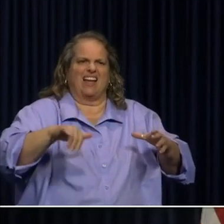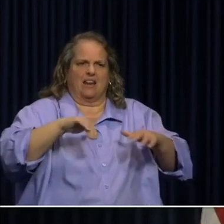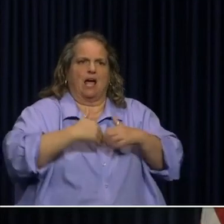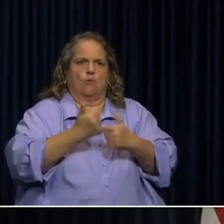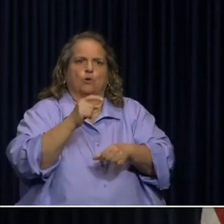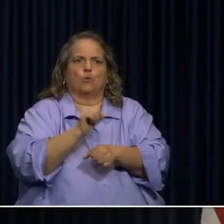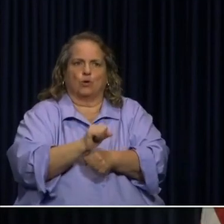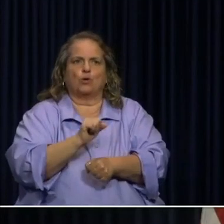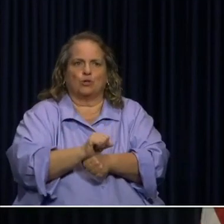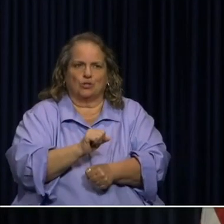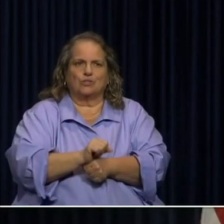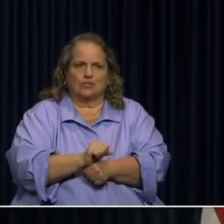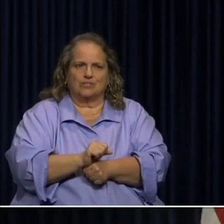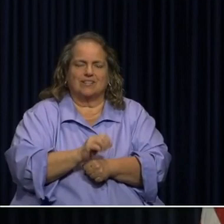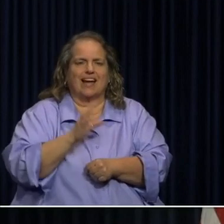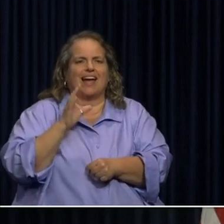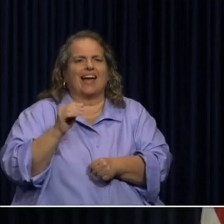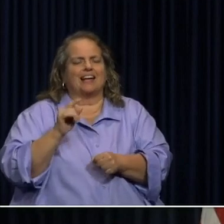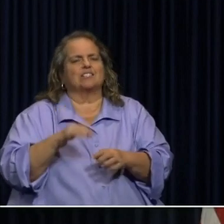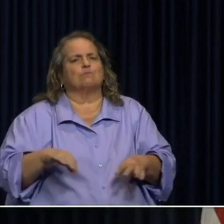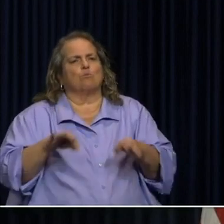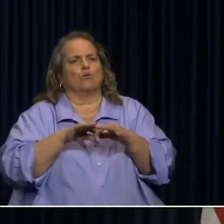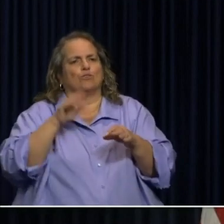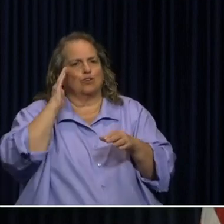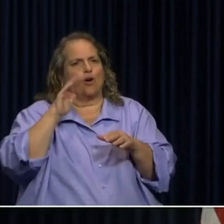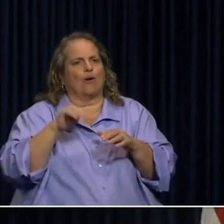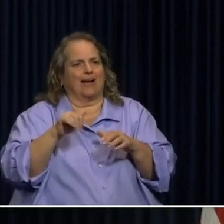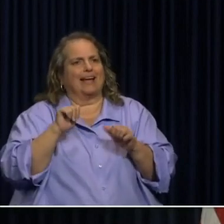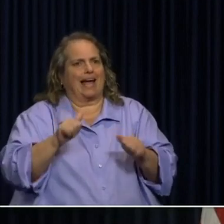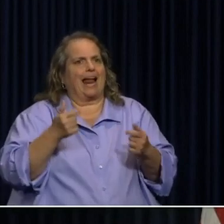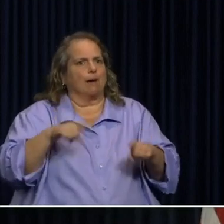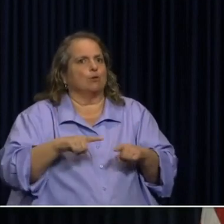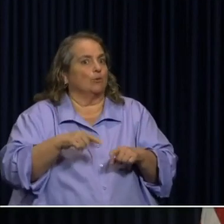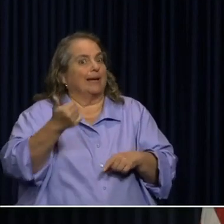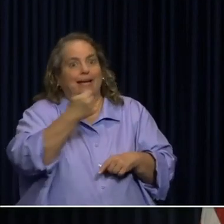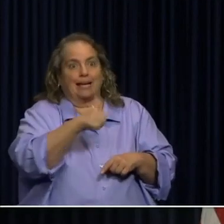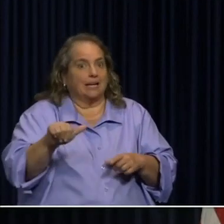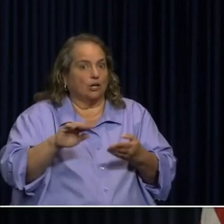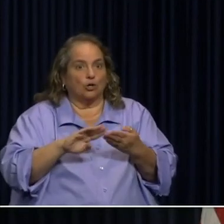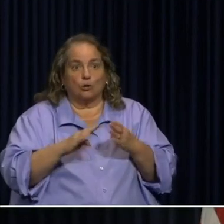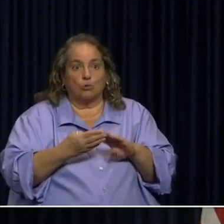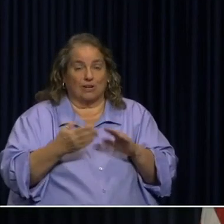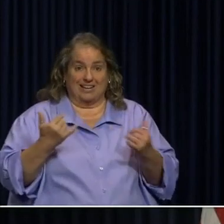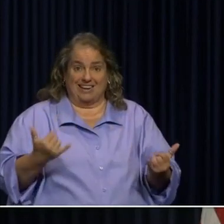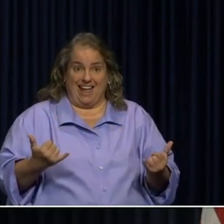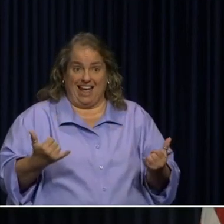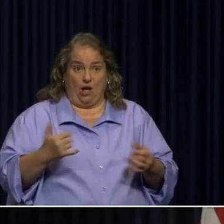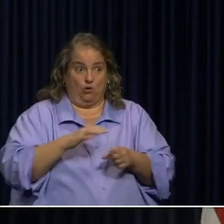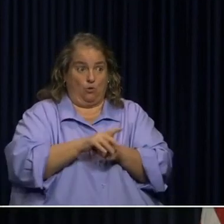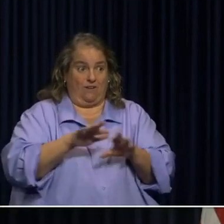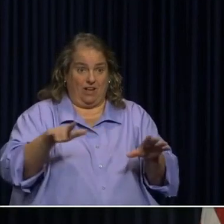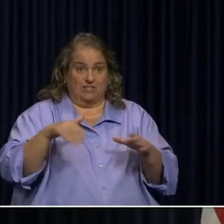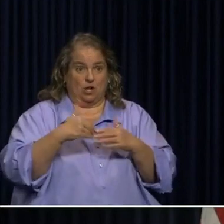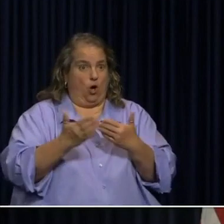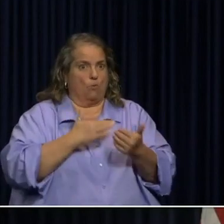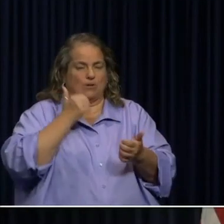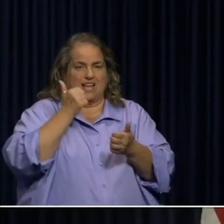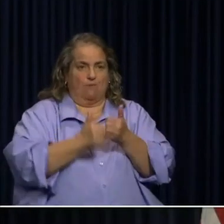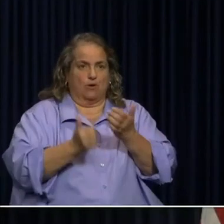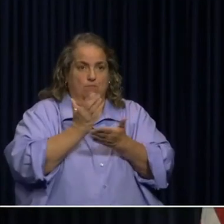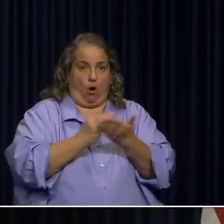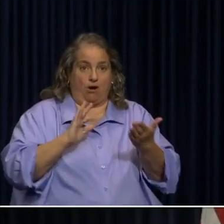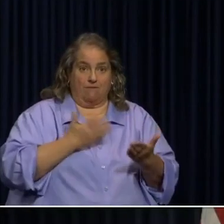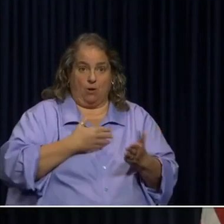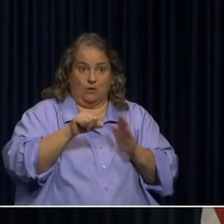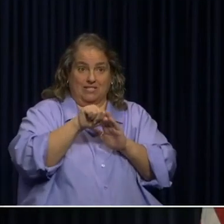to know this can happen in any community. And especially now when the coronavirus is in just about every single state, a single